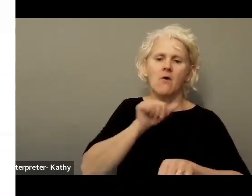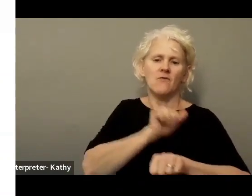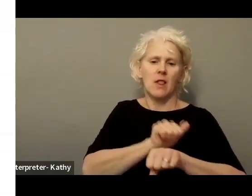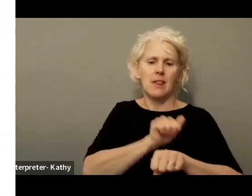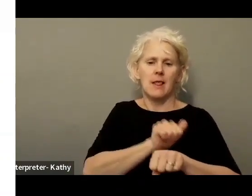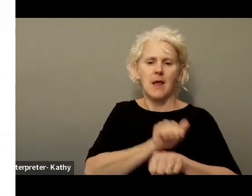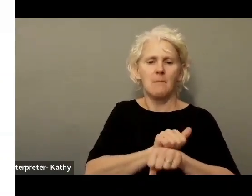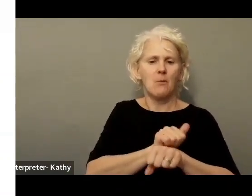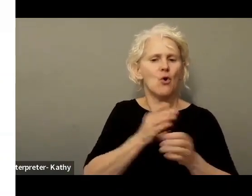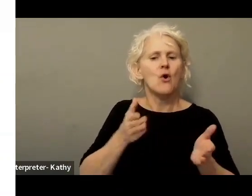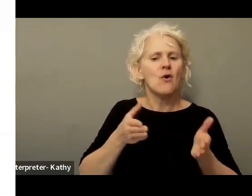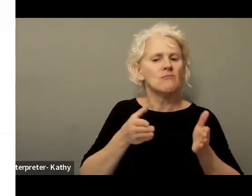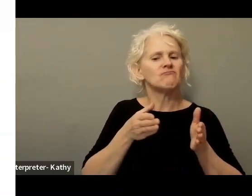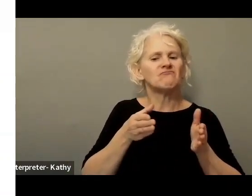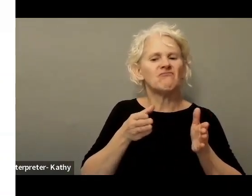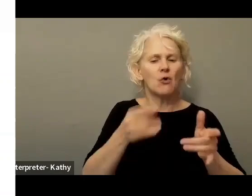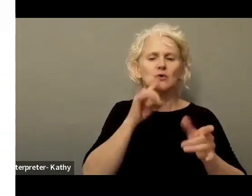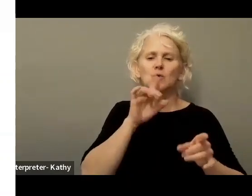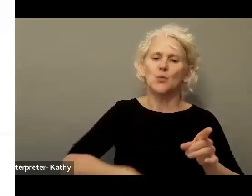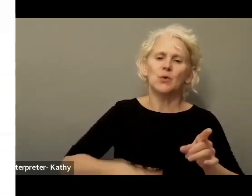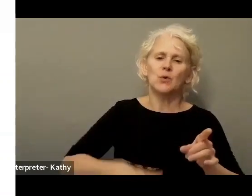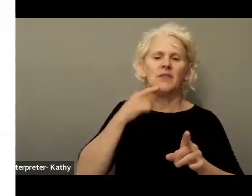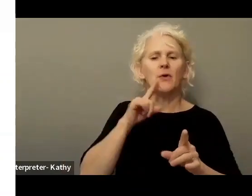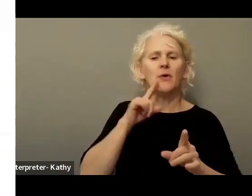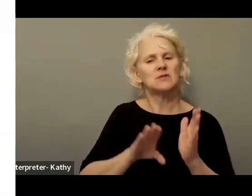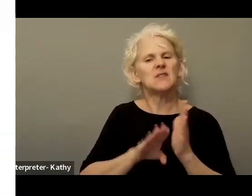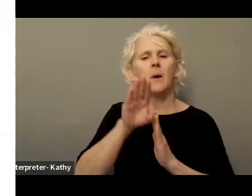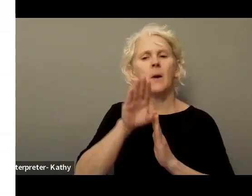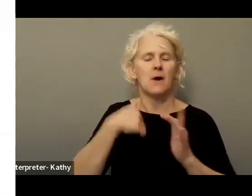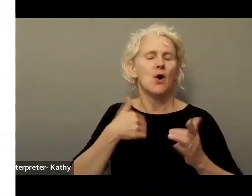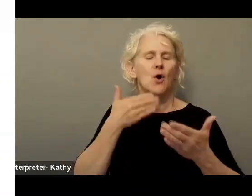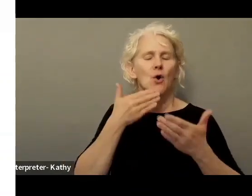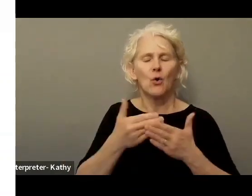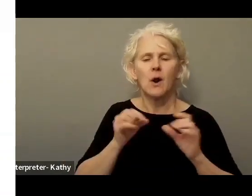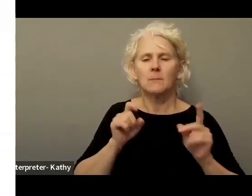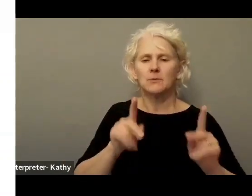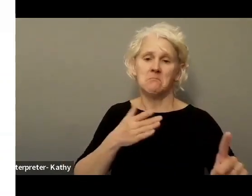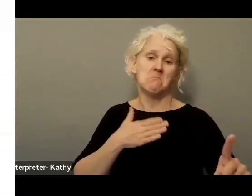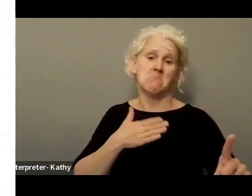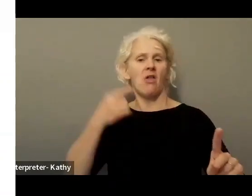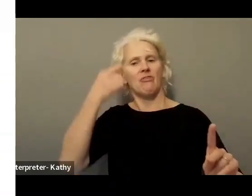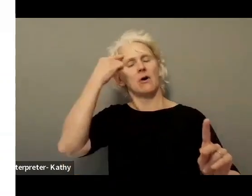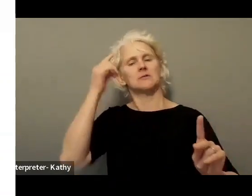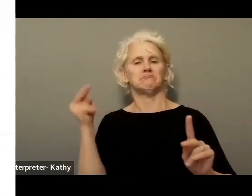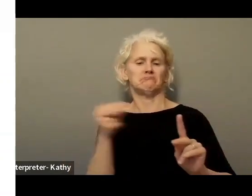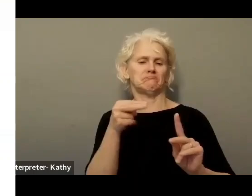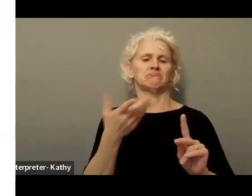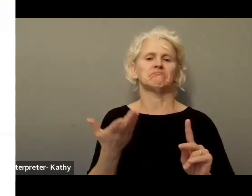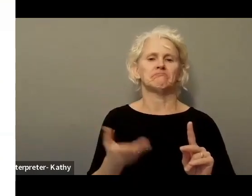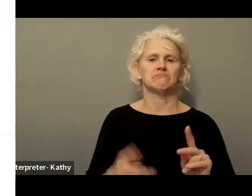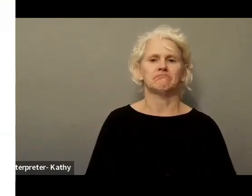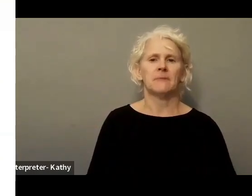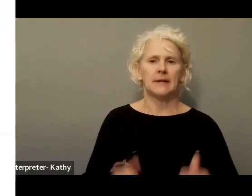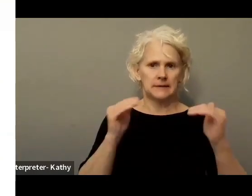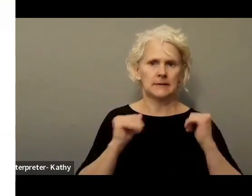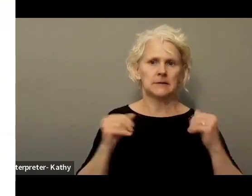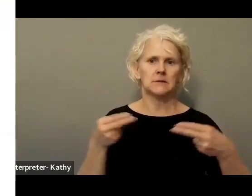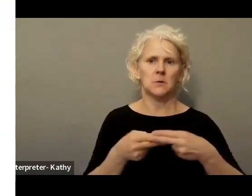development, is a big opportunity in my mind. All right, next slide.